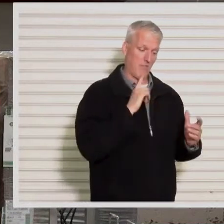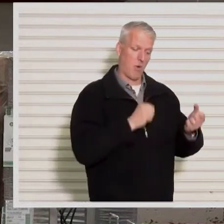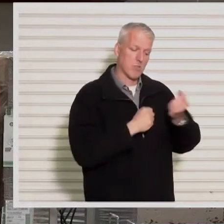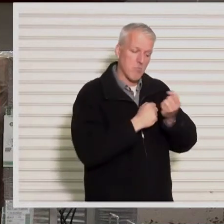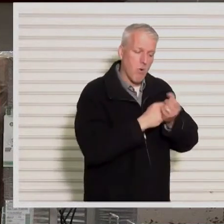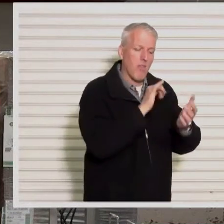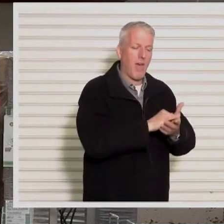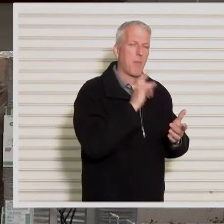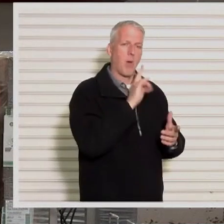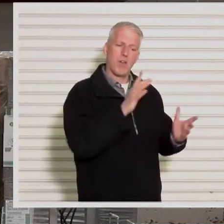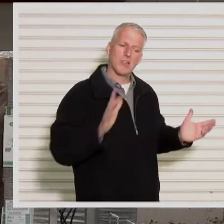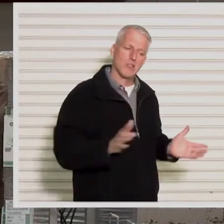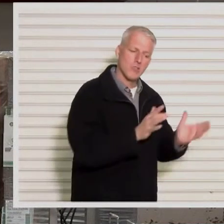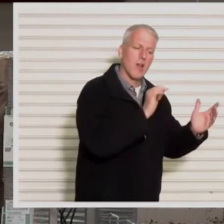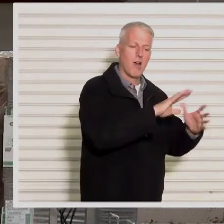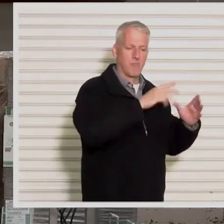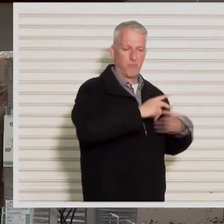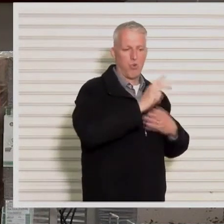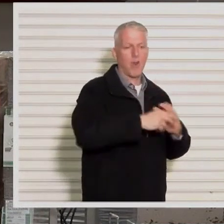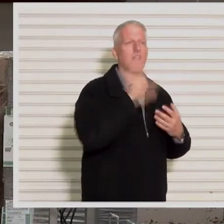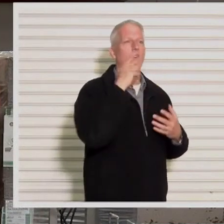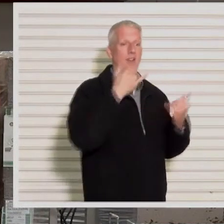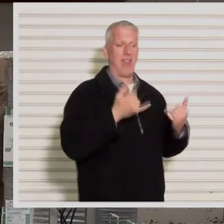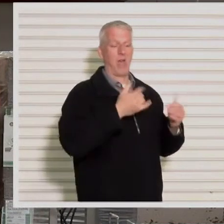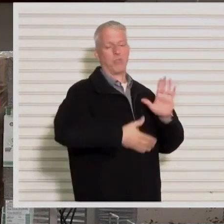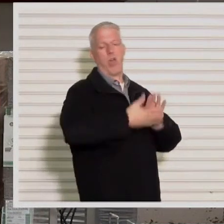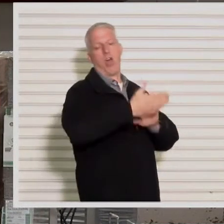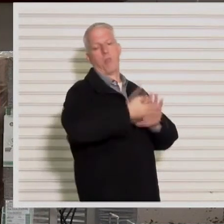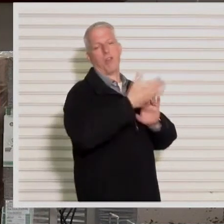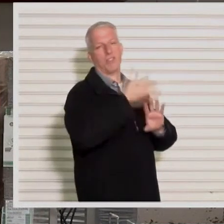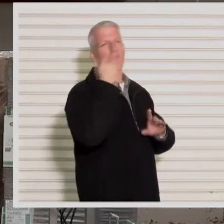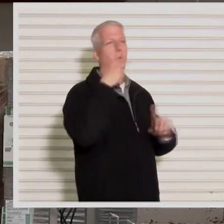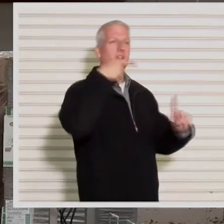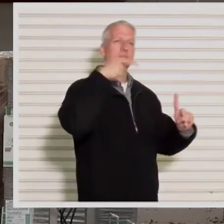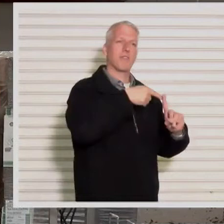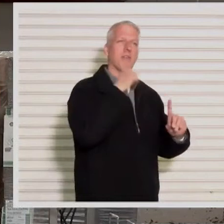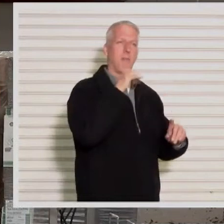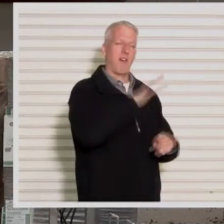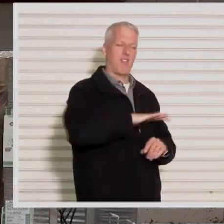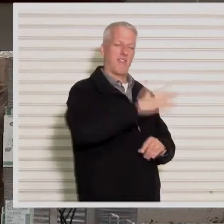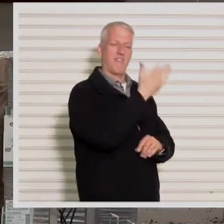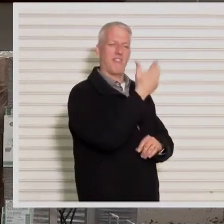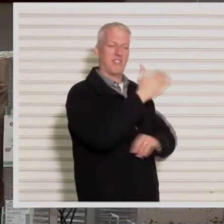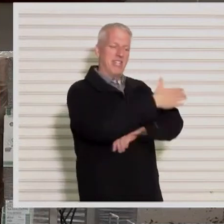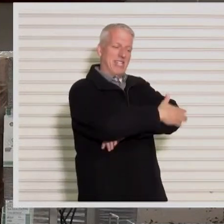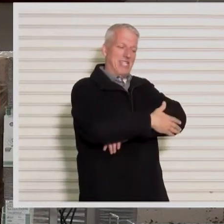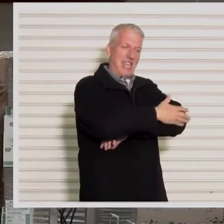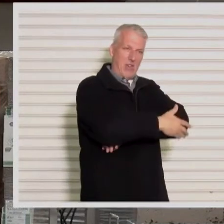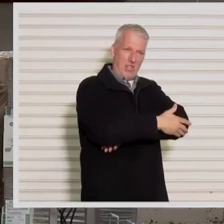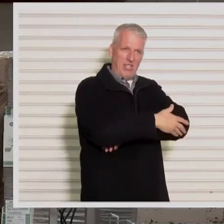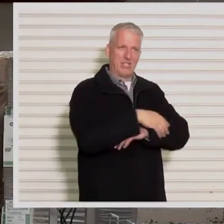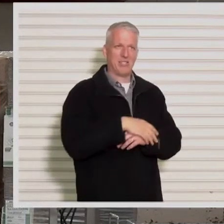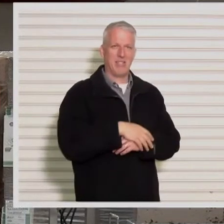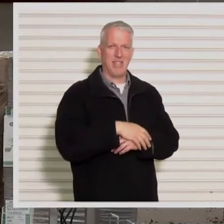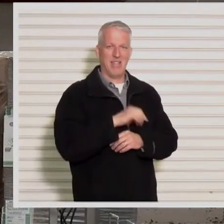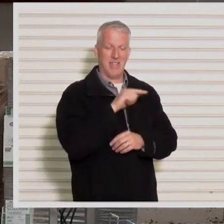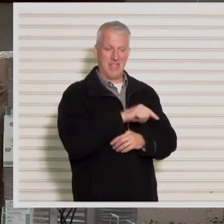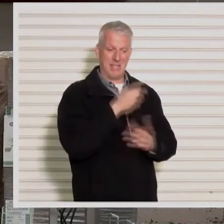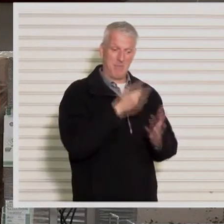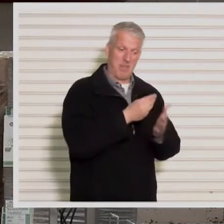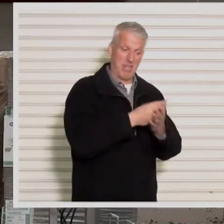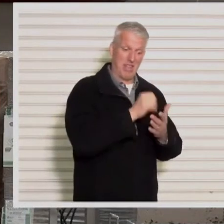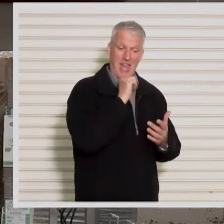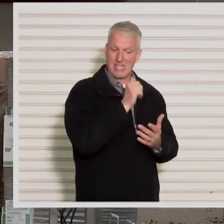encouraging a program that's now operational, specifically in about 15 counties. It's candidly been underutilized, and